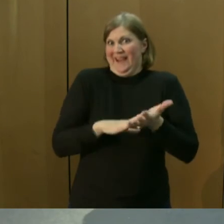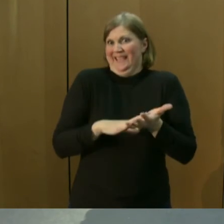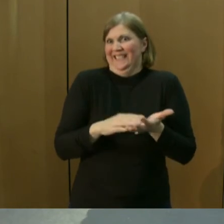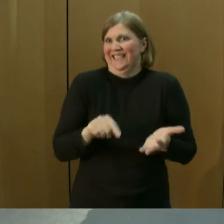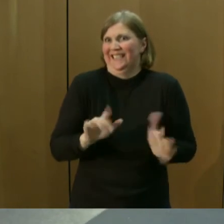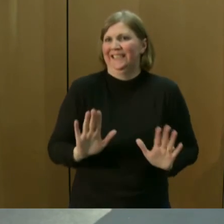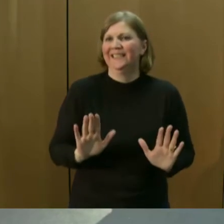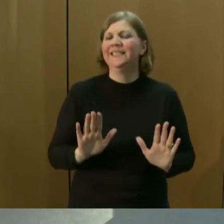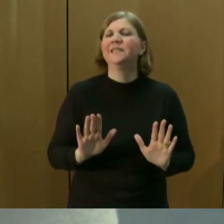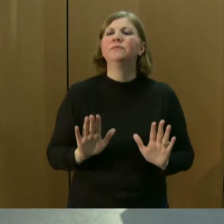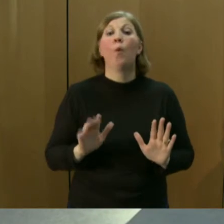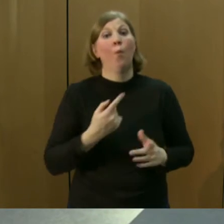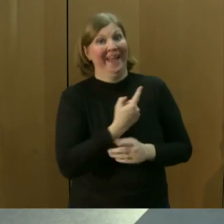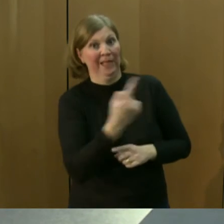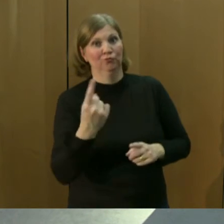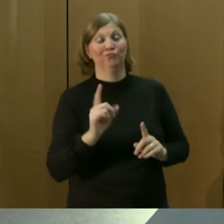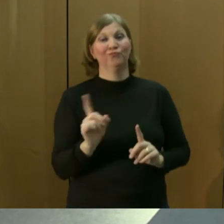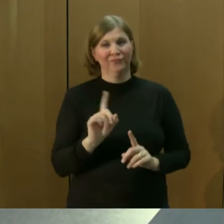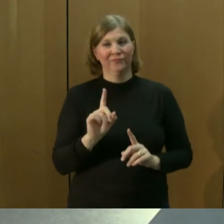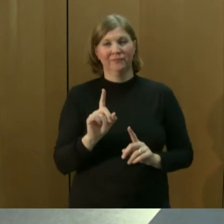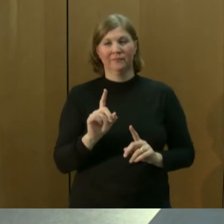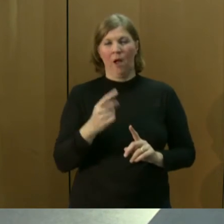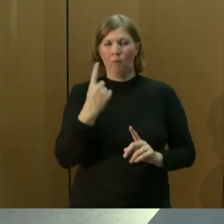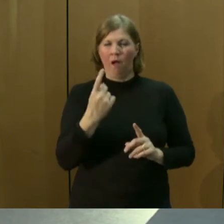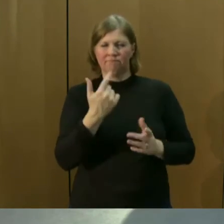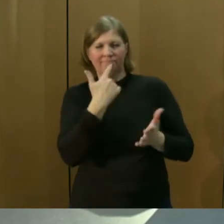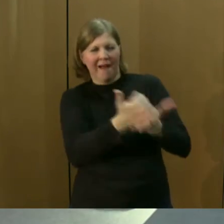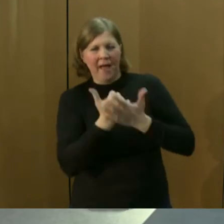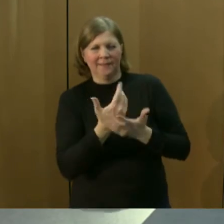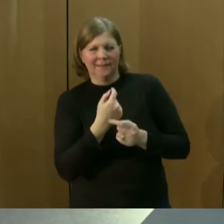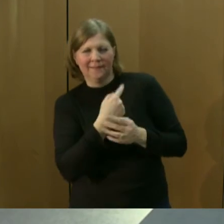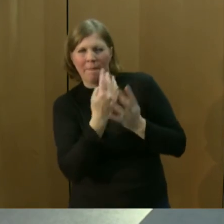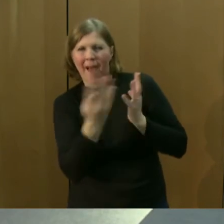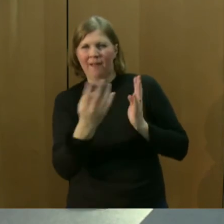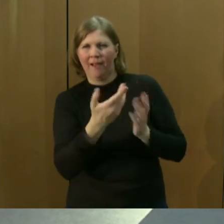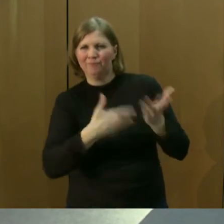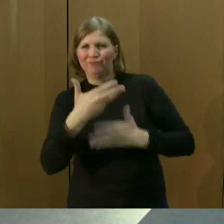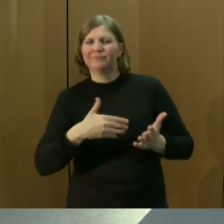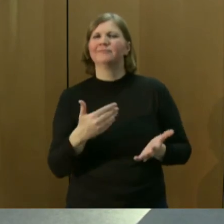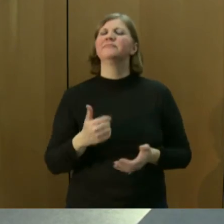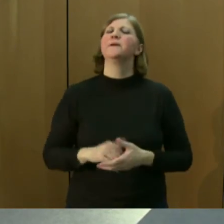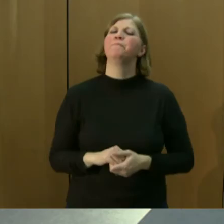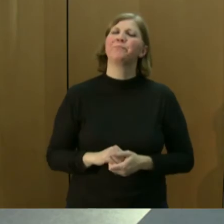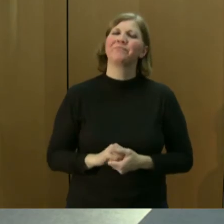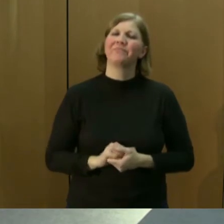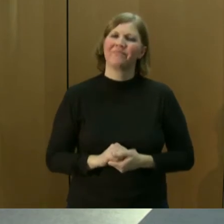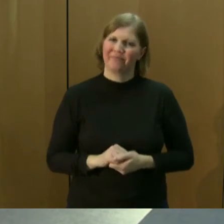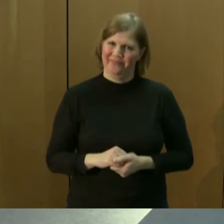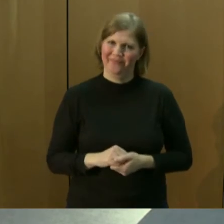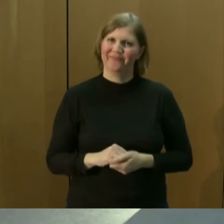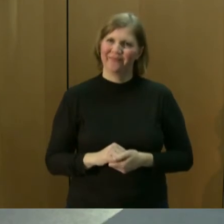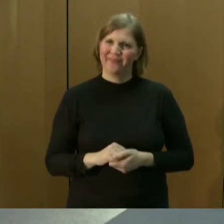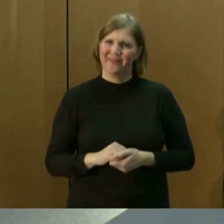advice from each of you, starting with Mary. It doesn't have to be, no, it does have to be about the Fringe.